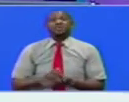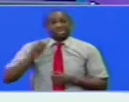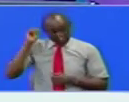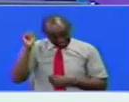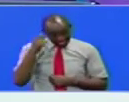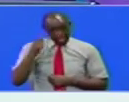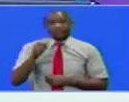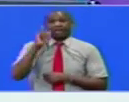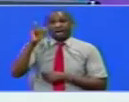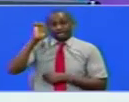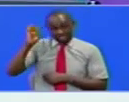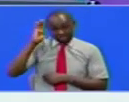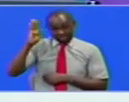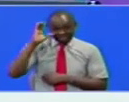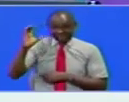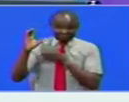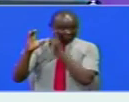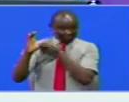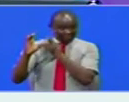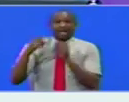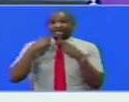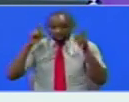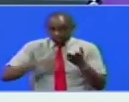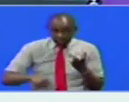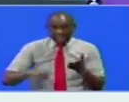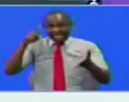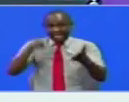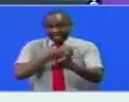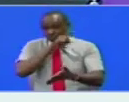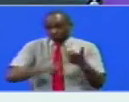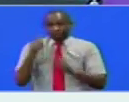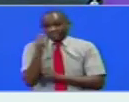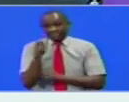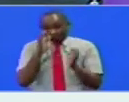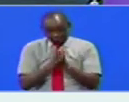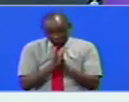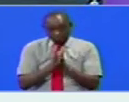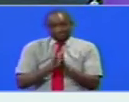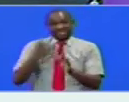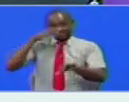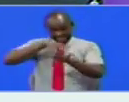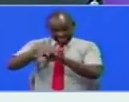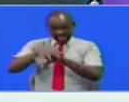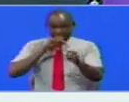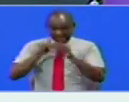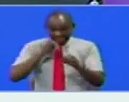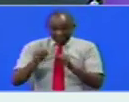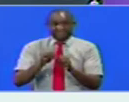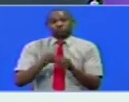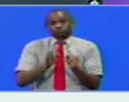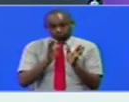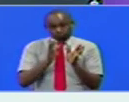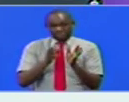Kenya's electoral body IEBC has announced cancellation of the tender for the integrated electoral management